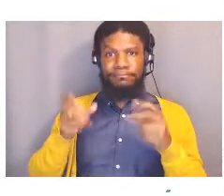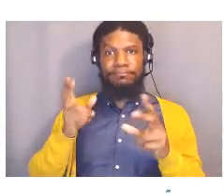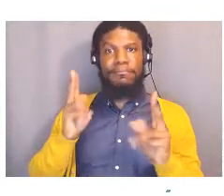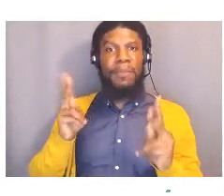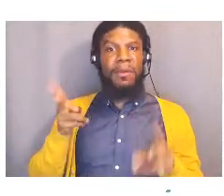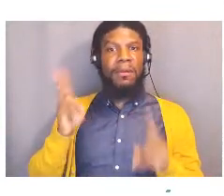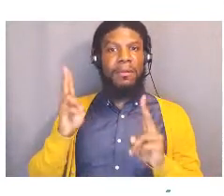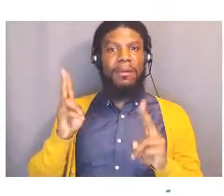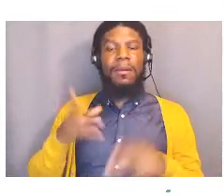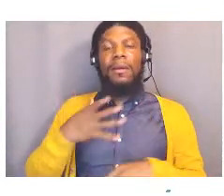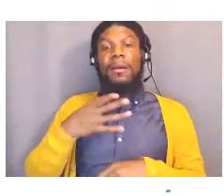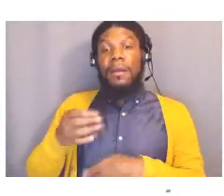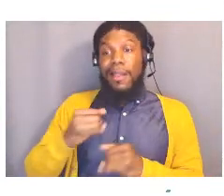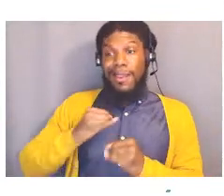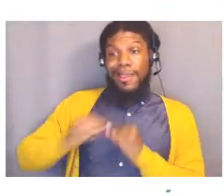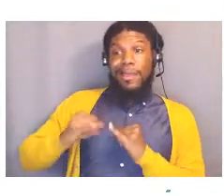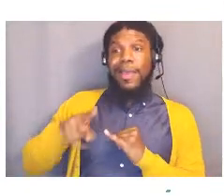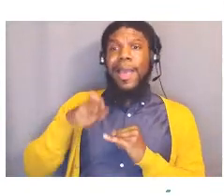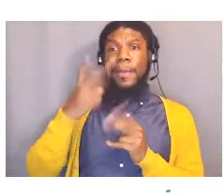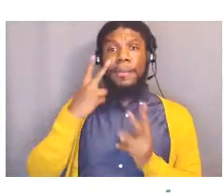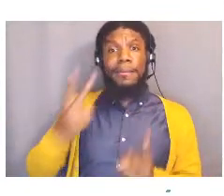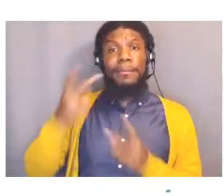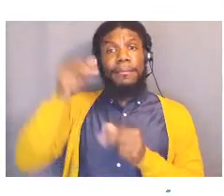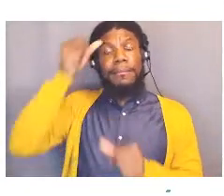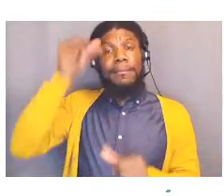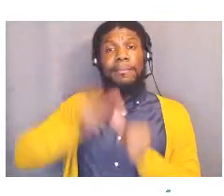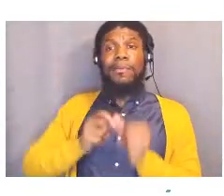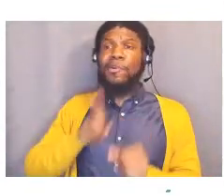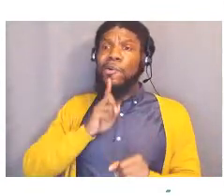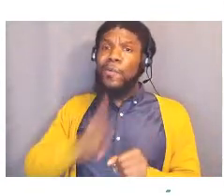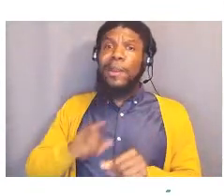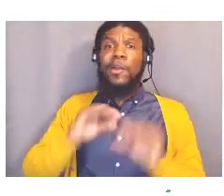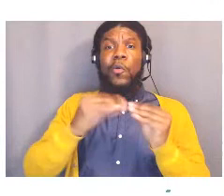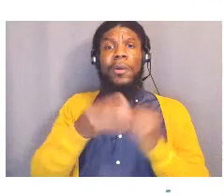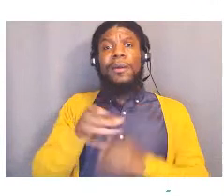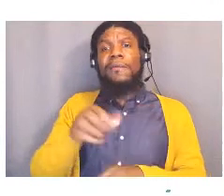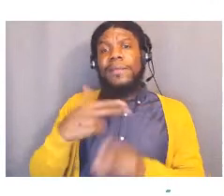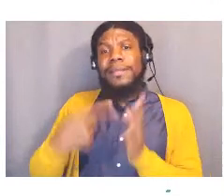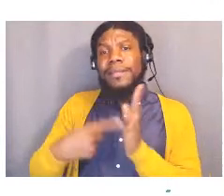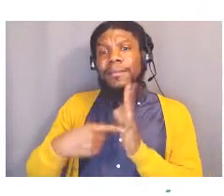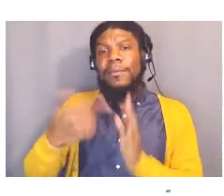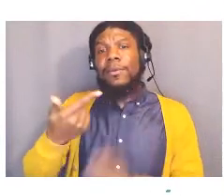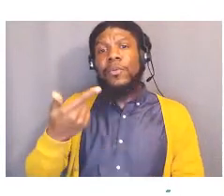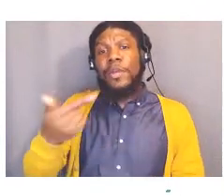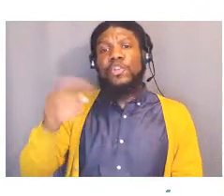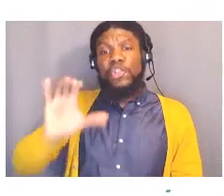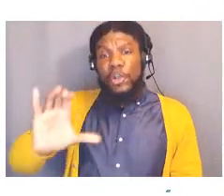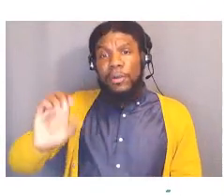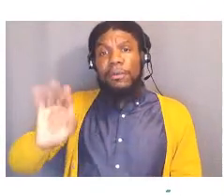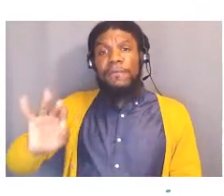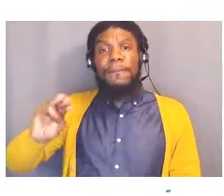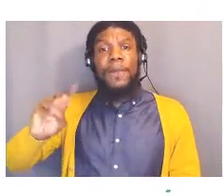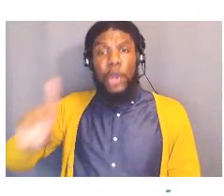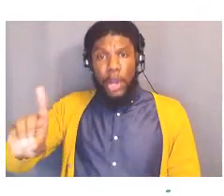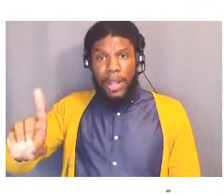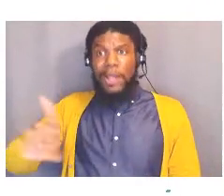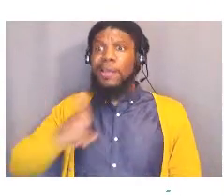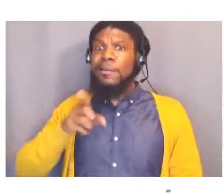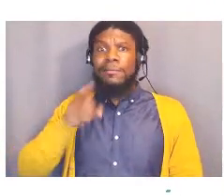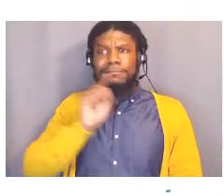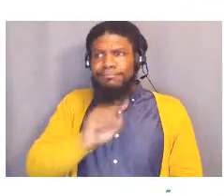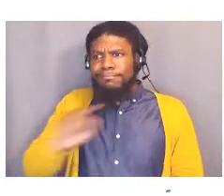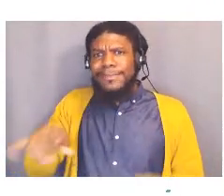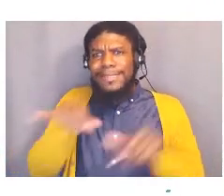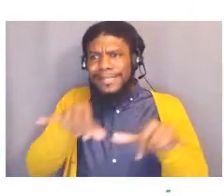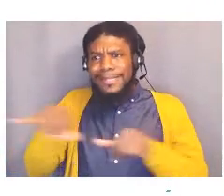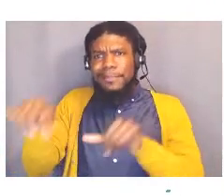well that it was the tireless efforts of organizations like the Griot Circle of Maryland that helped to